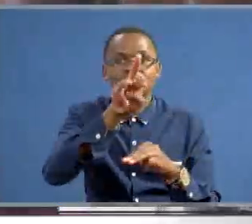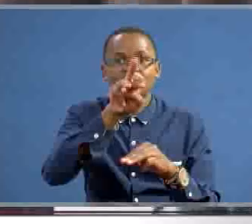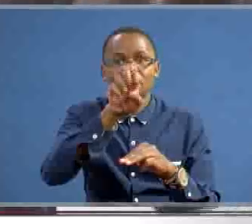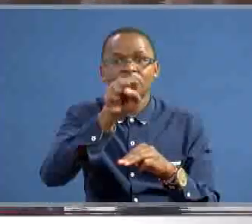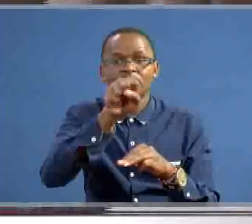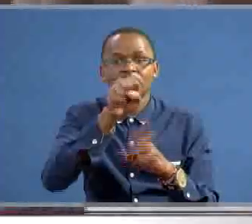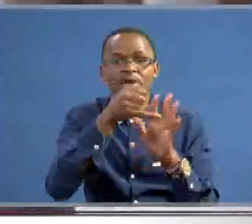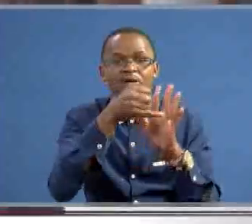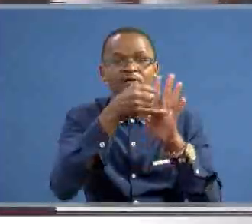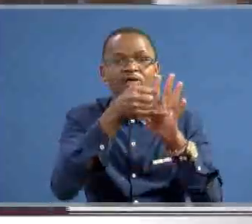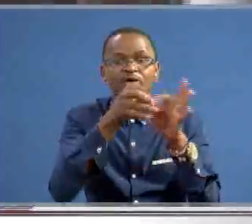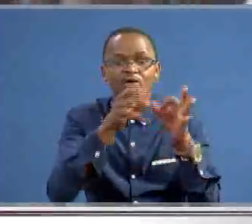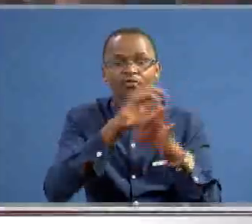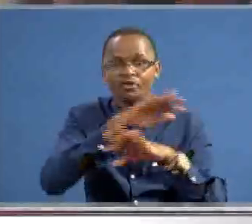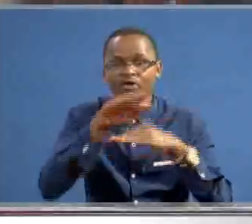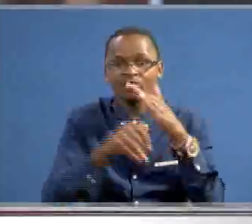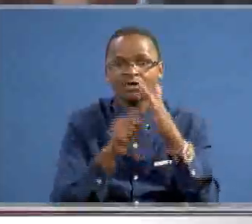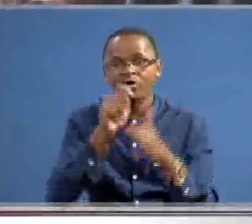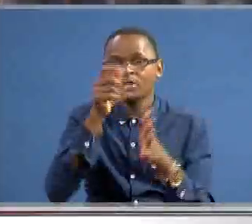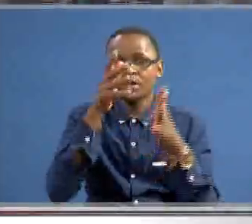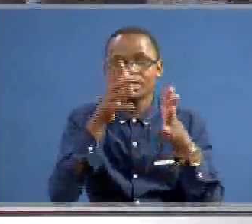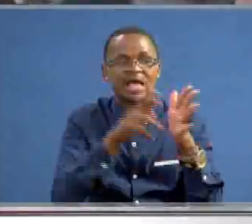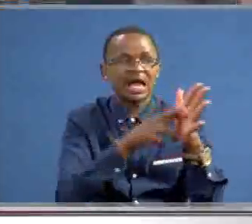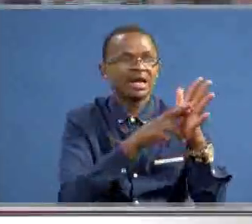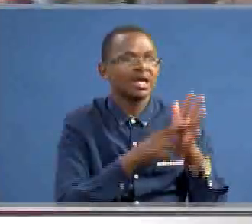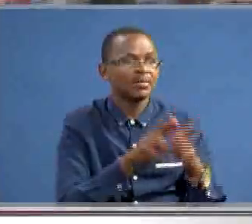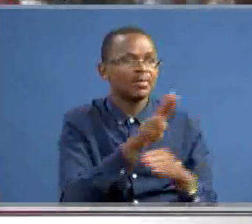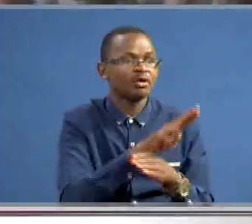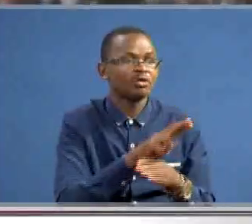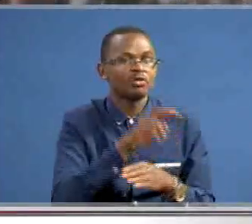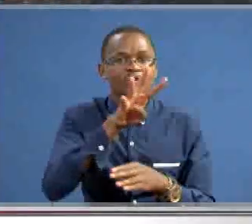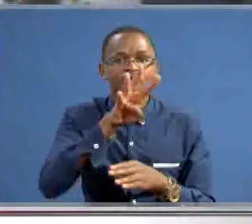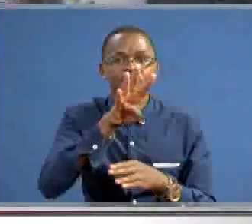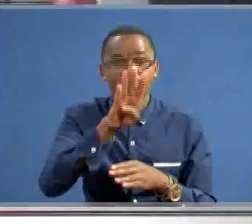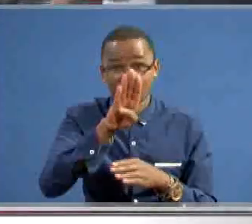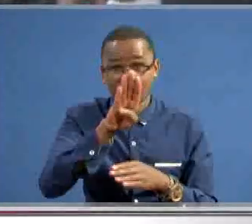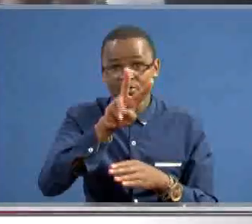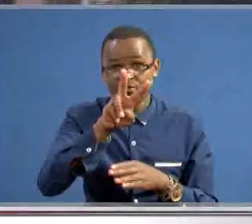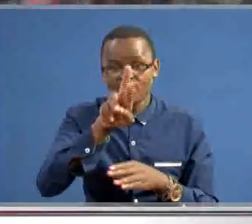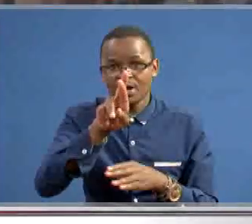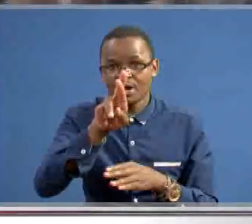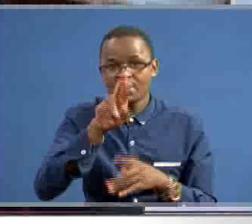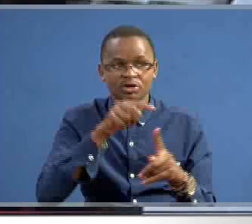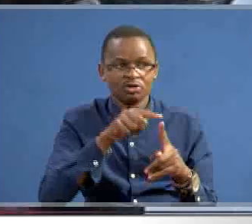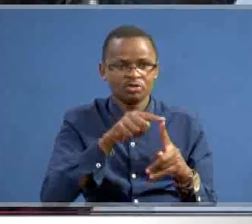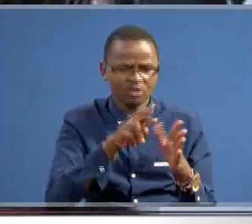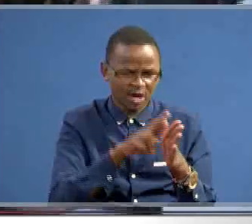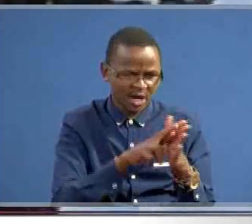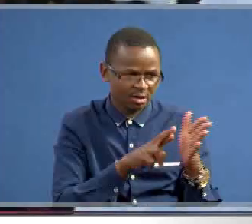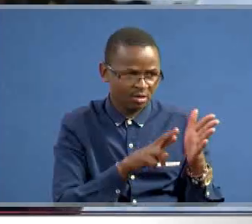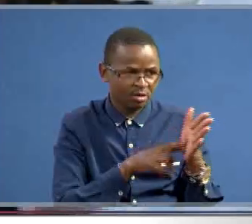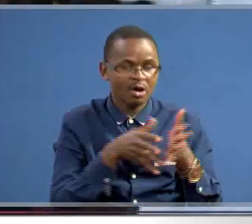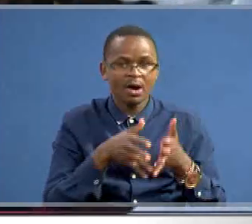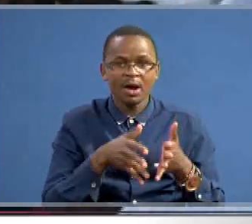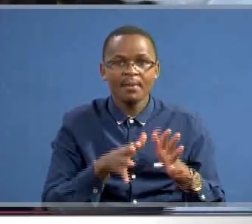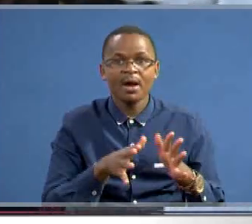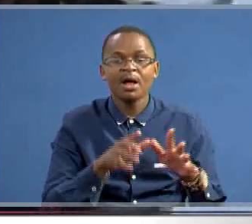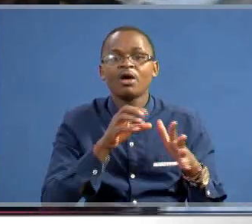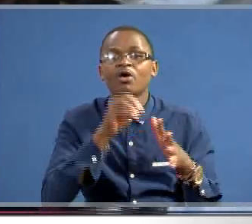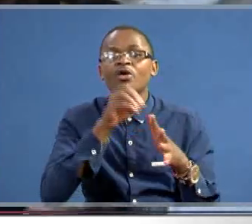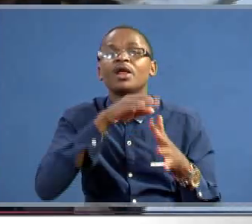identification of all Kenyans they are required to use the Bevier kids so as to record a bath or a death